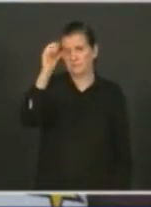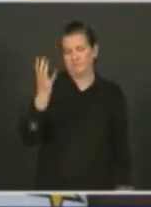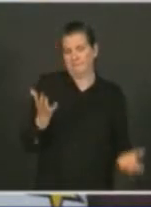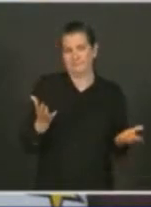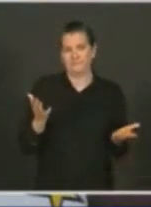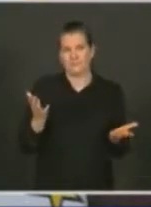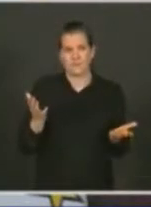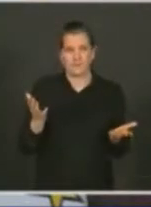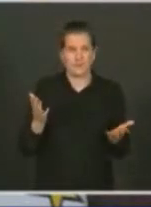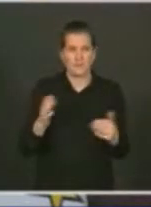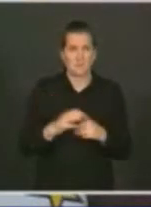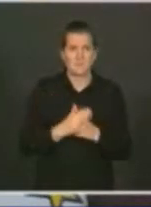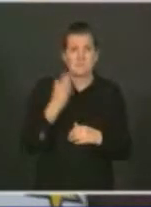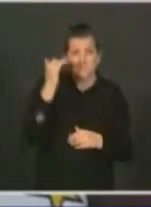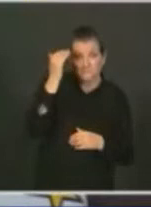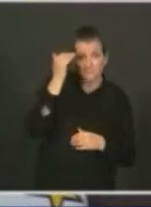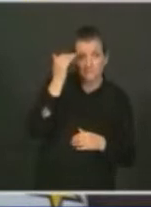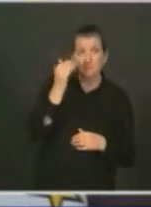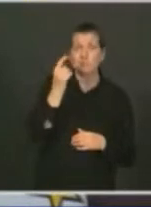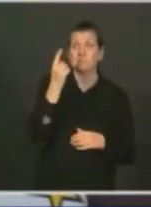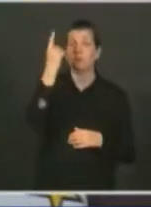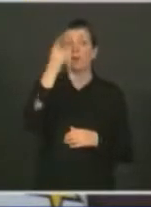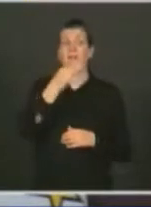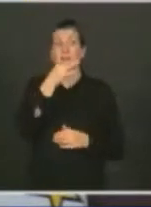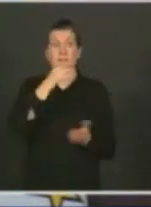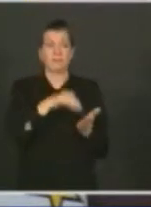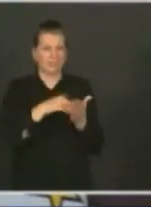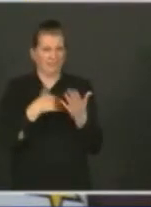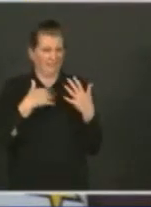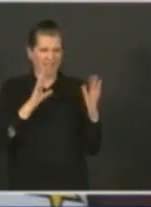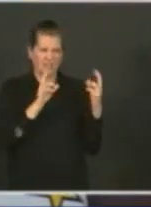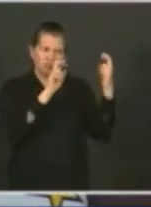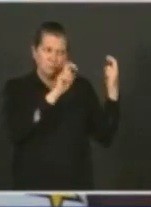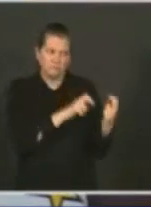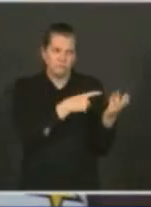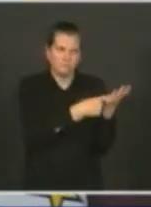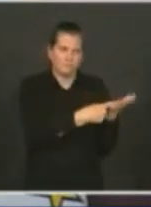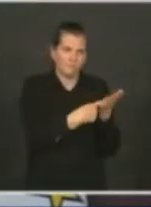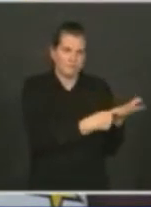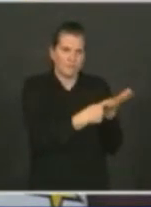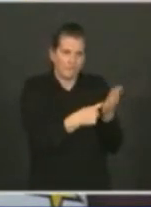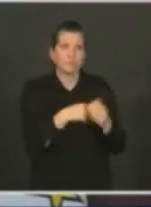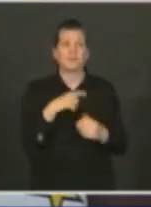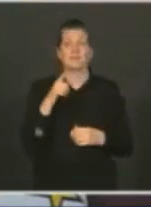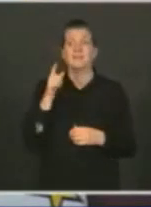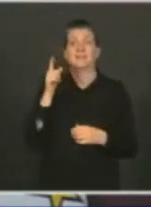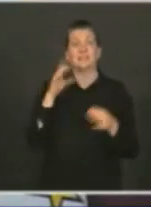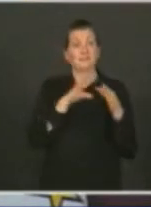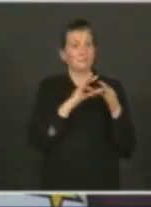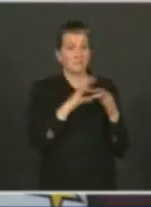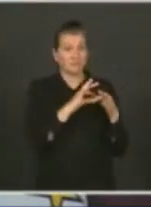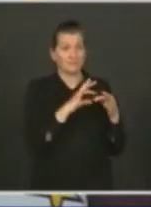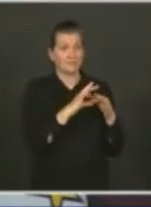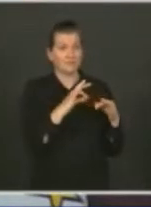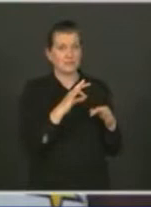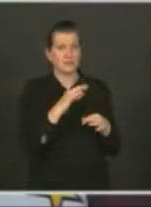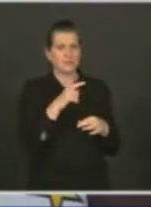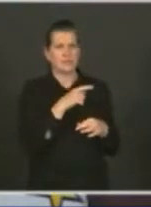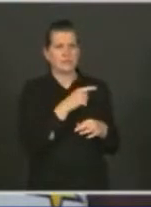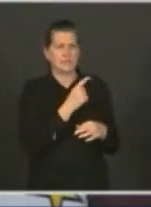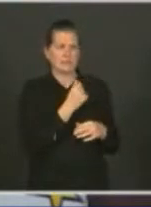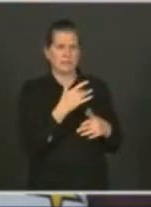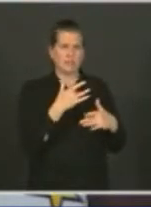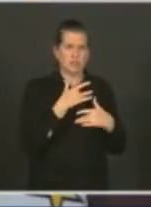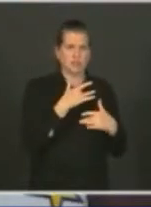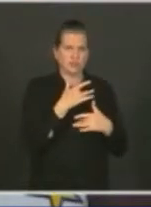Dr. Ashish Shah, an expert, I met with him the other day, and he said at the beginning, he was nervous about